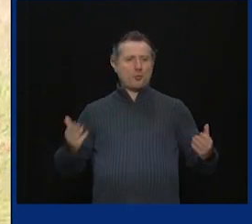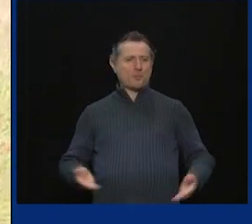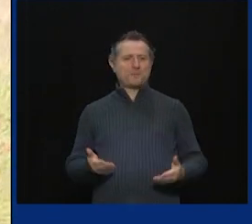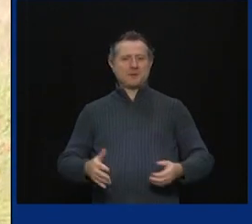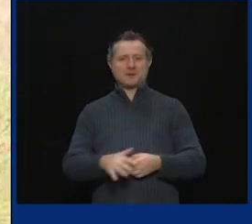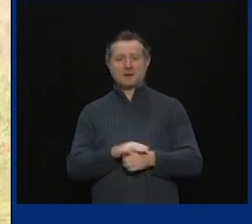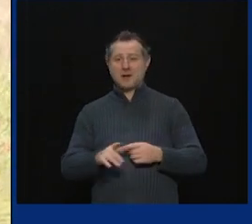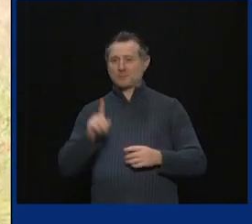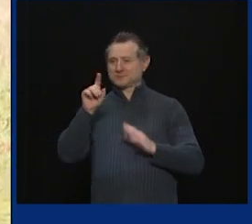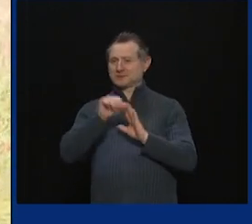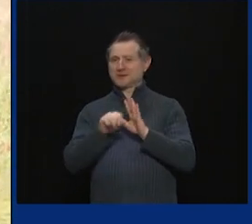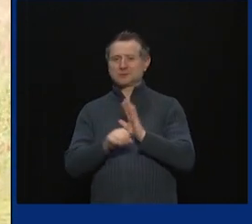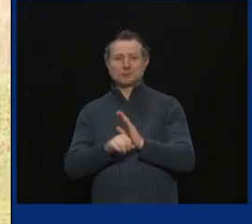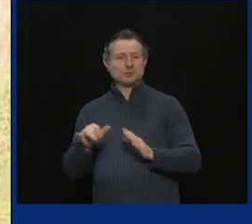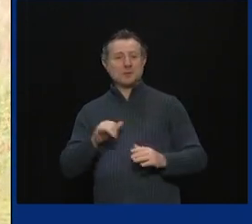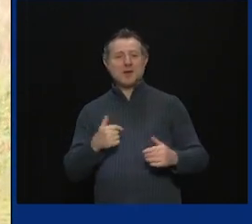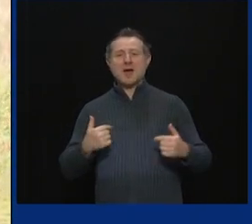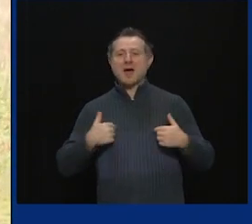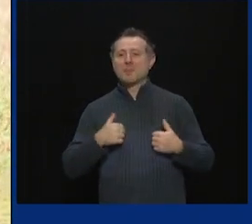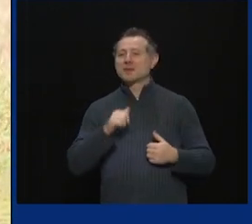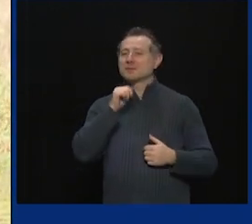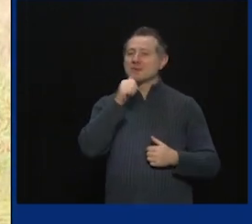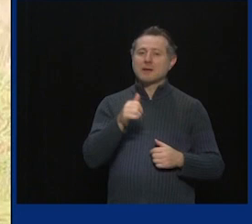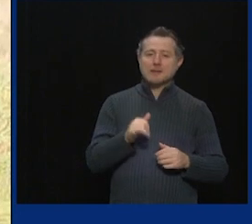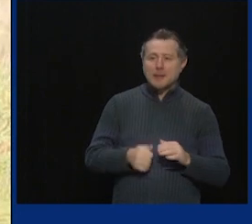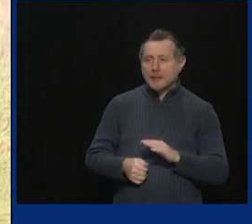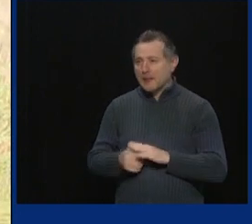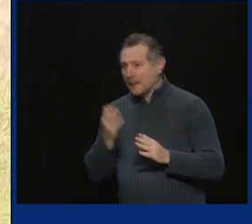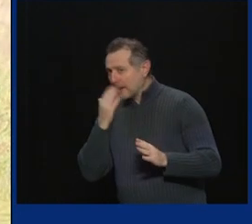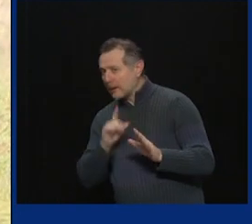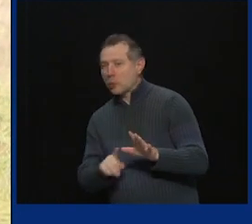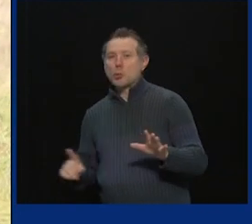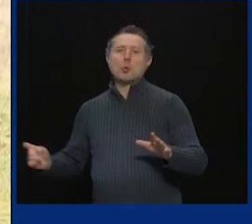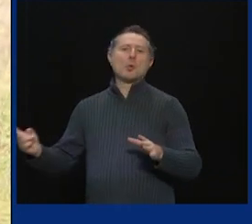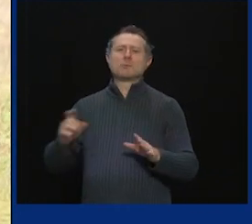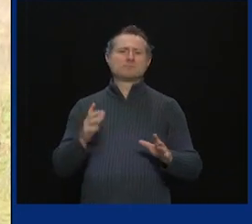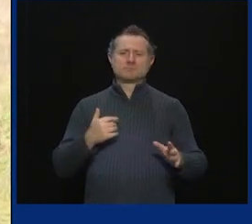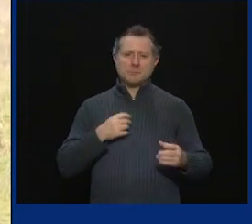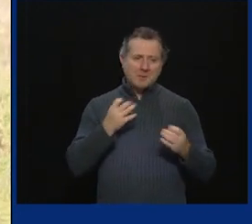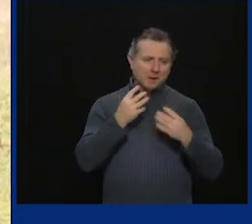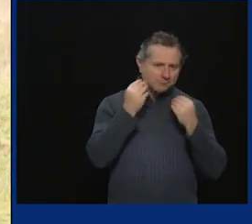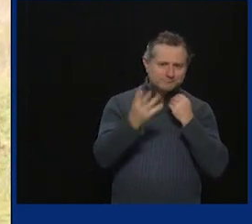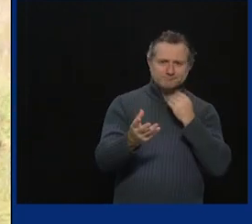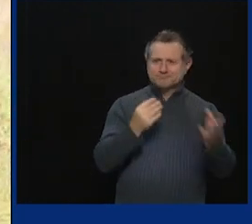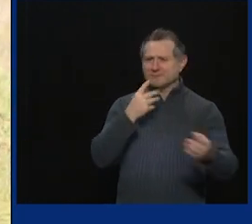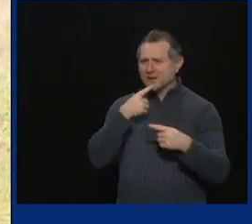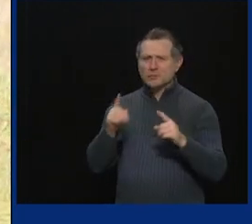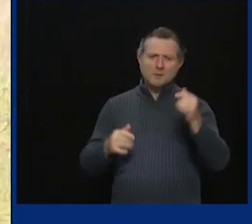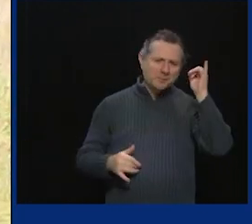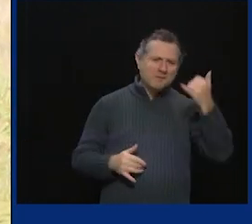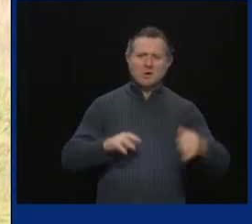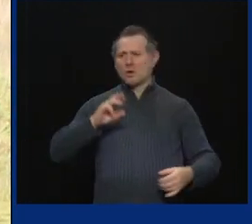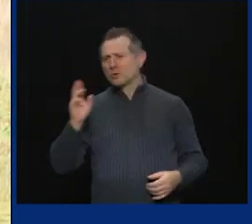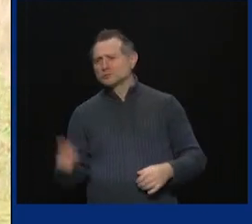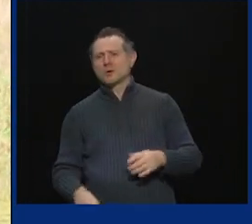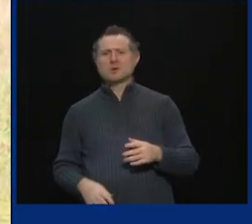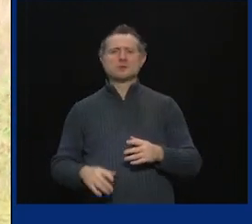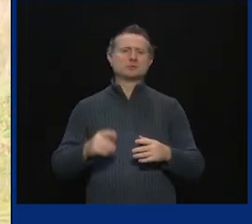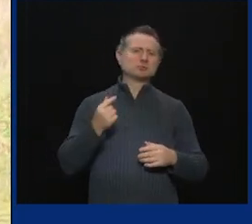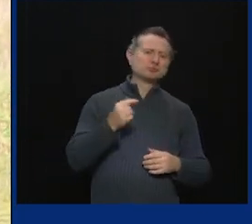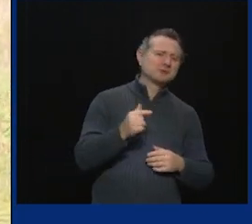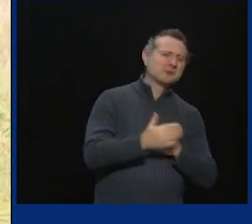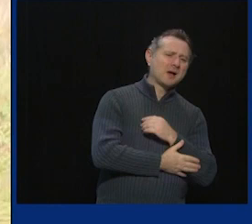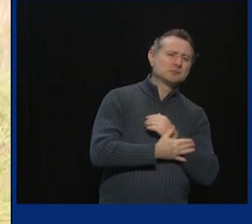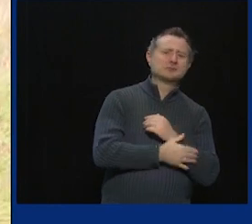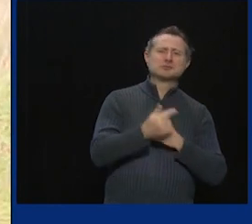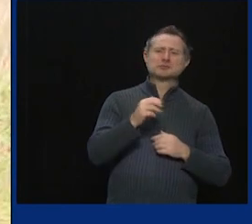will not be a stranger. We have so many more announcements between Buffalo, Rochester, Genesee County, Batavia. The whole Finger Lakes region is